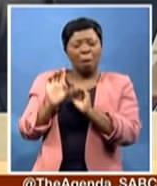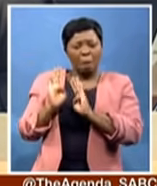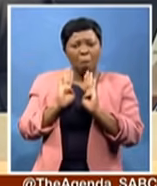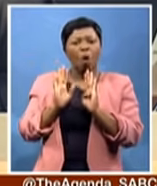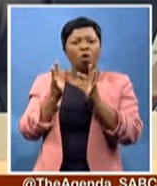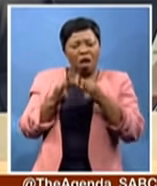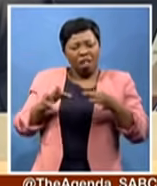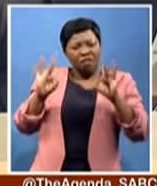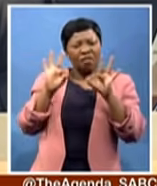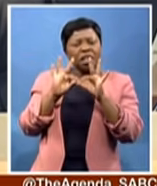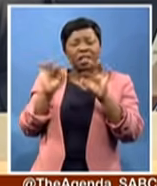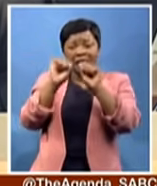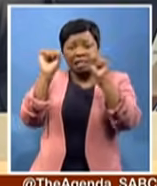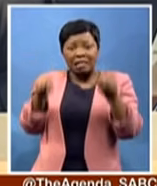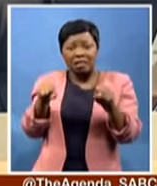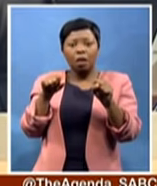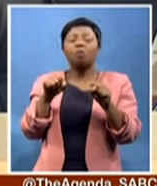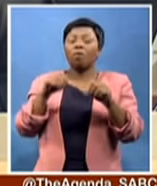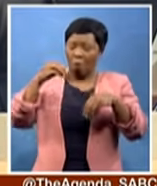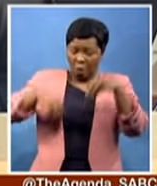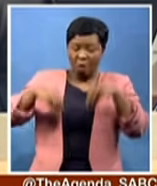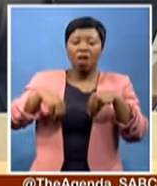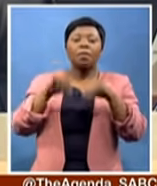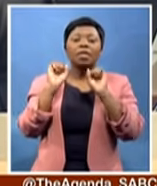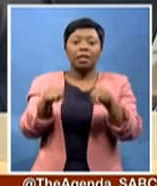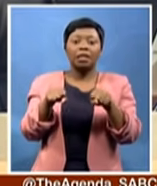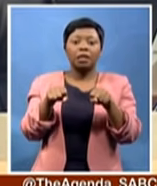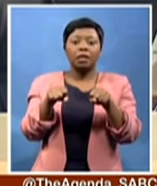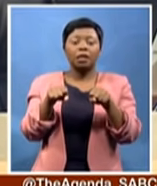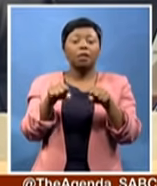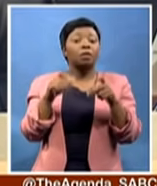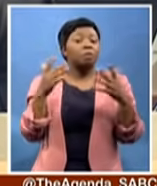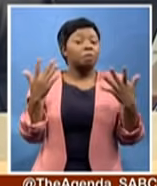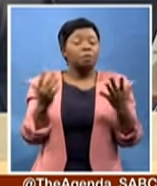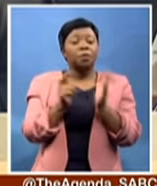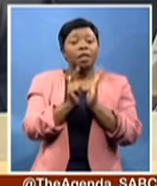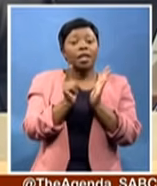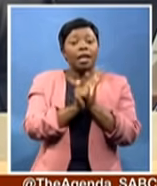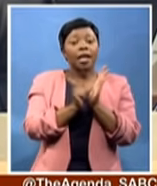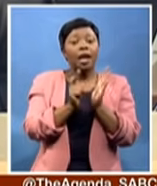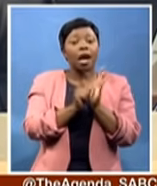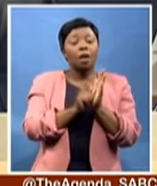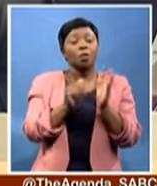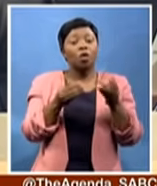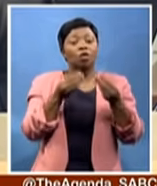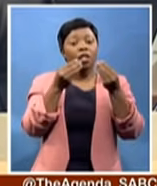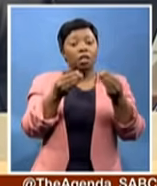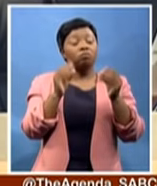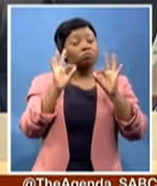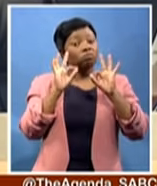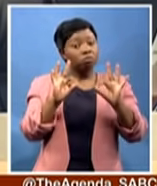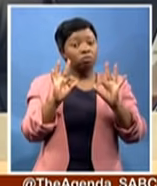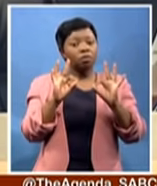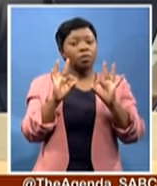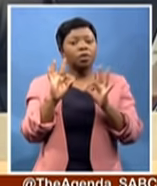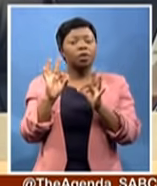Not only did its legal provisions appropriate to a small minority the assets and